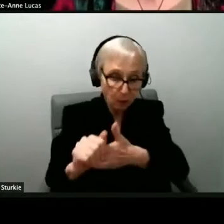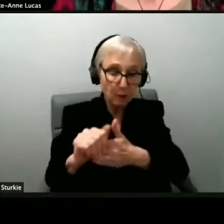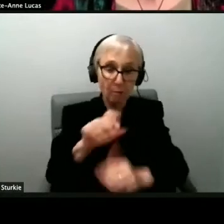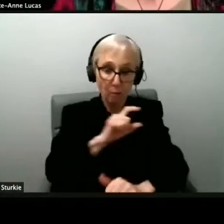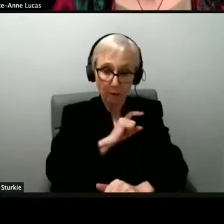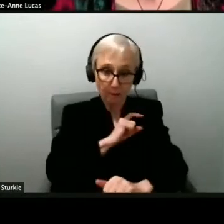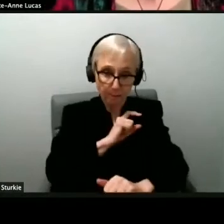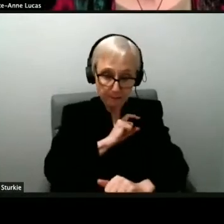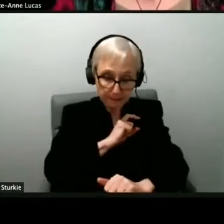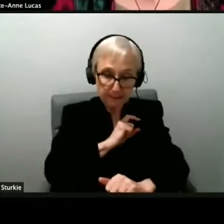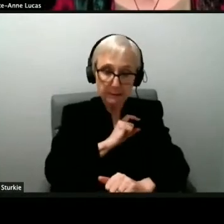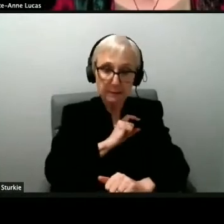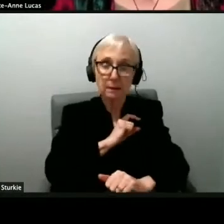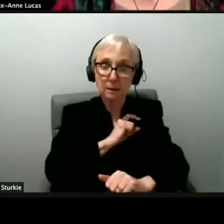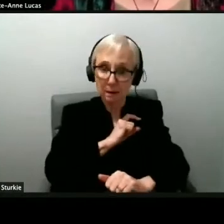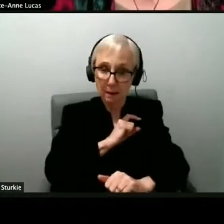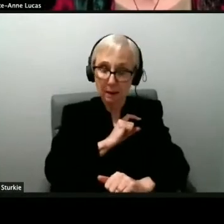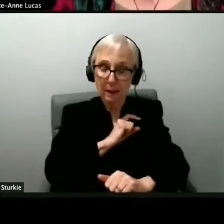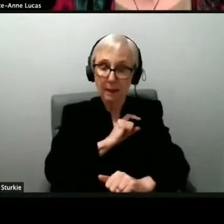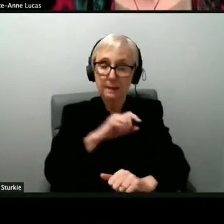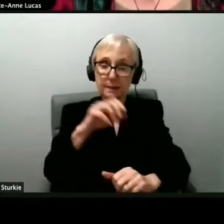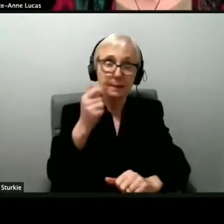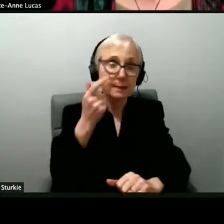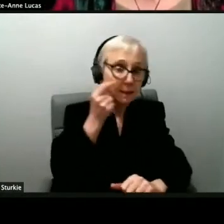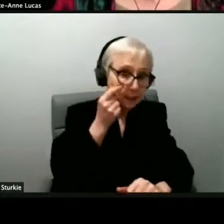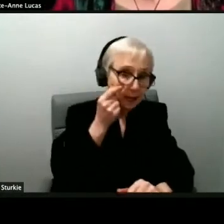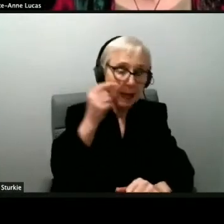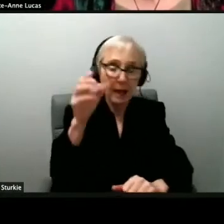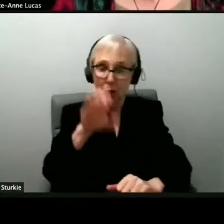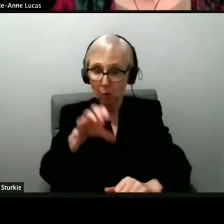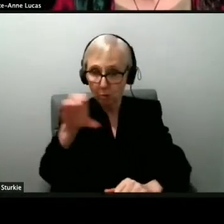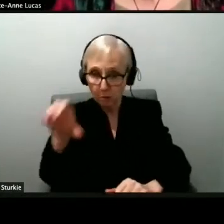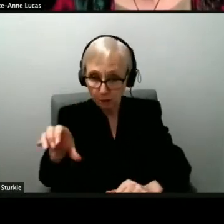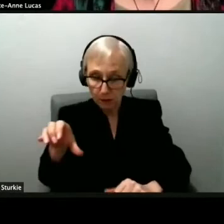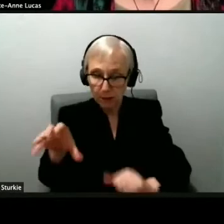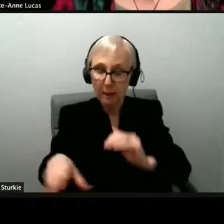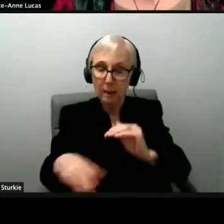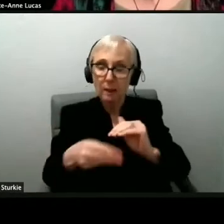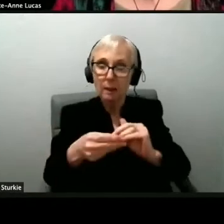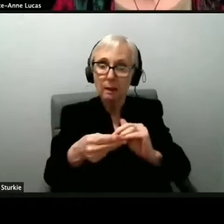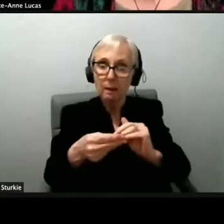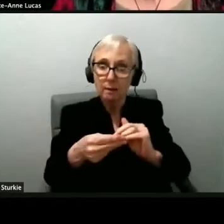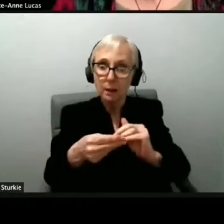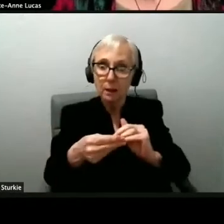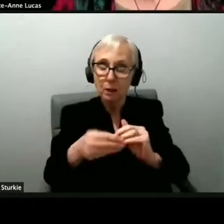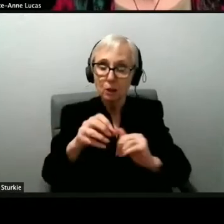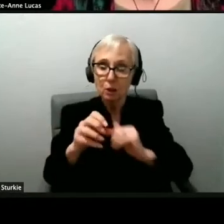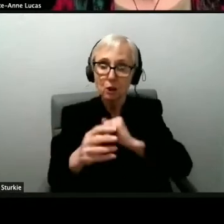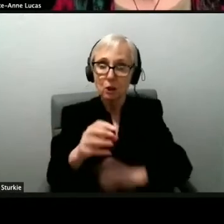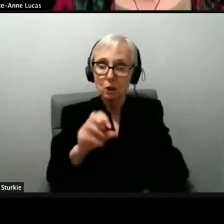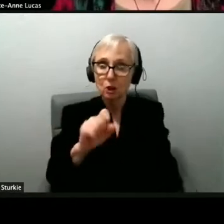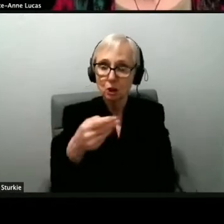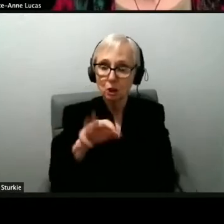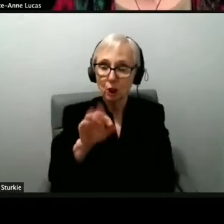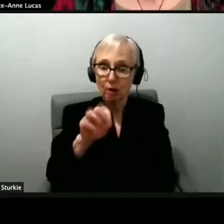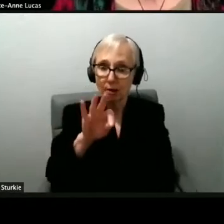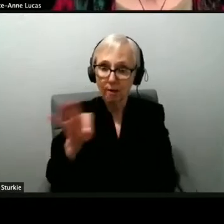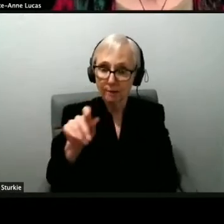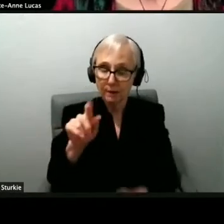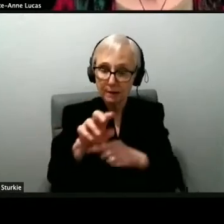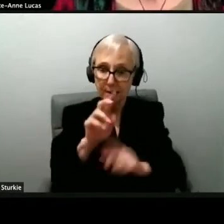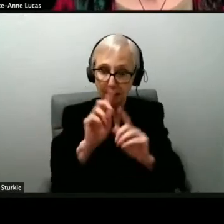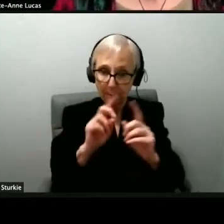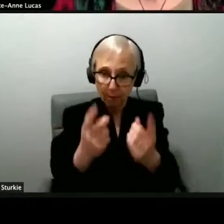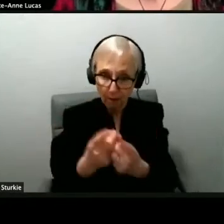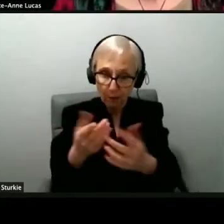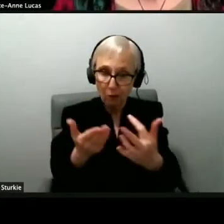Antonio and the police department in Corpus Christi, in addition to the sheriff's department through training